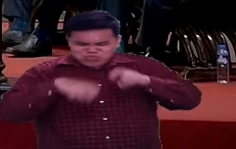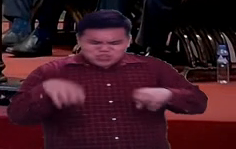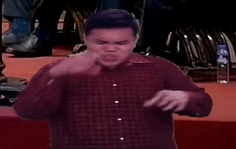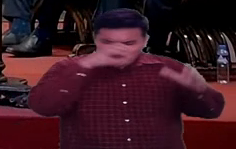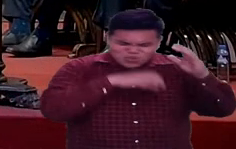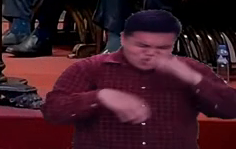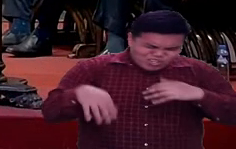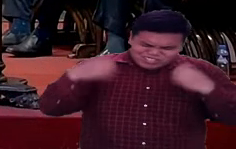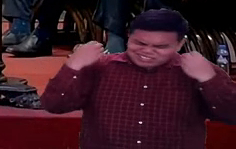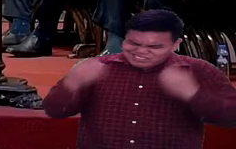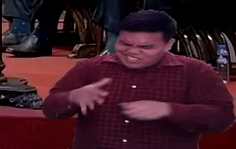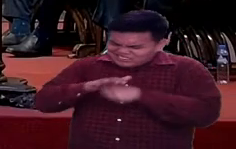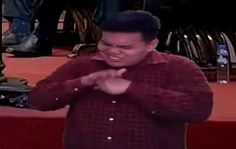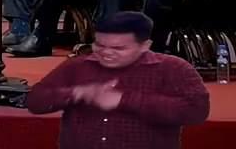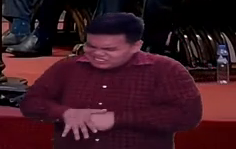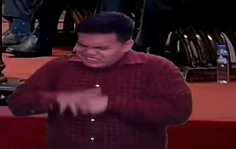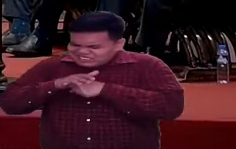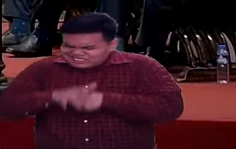many struggling.